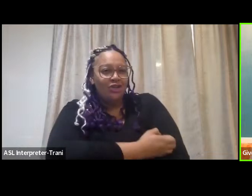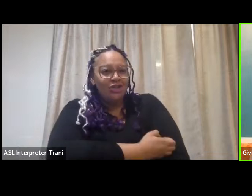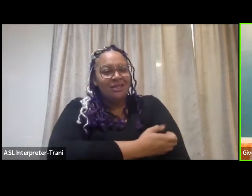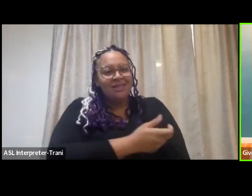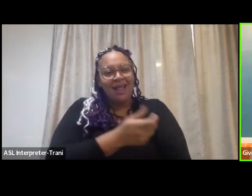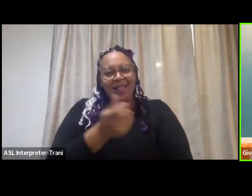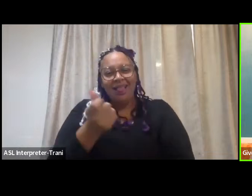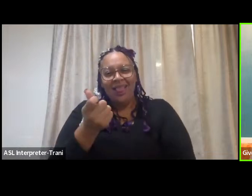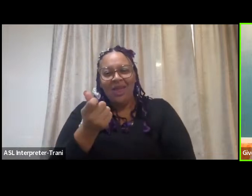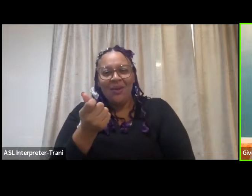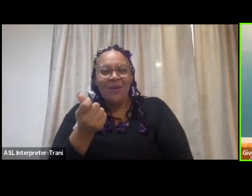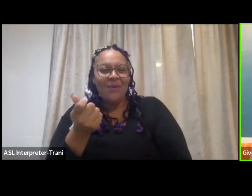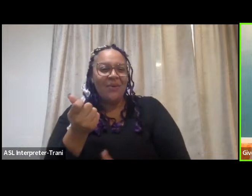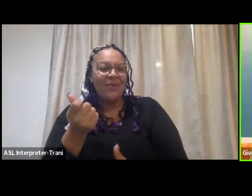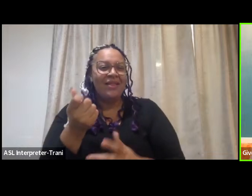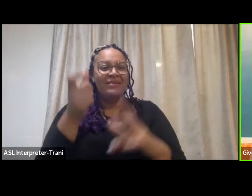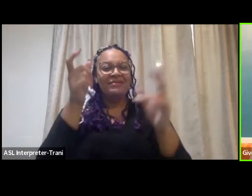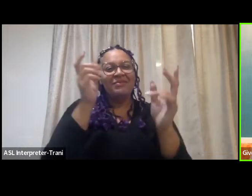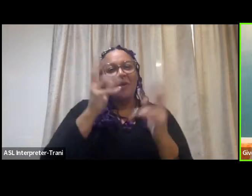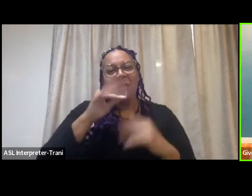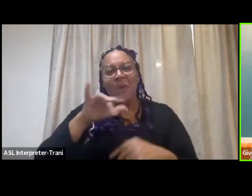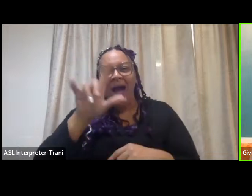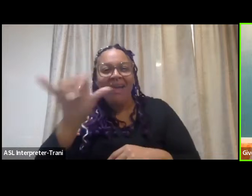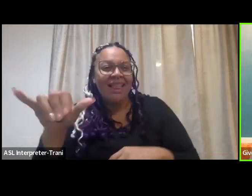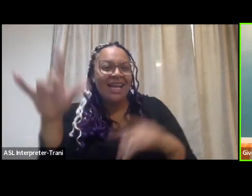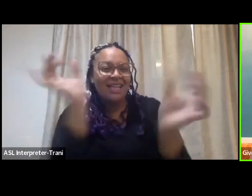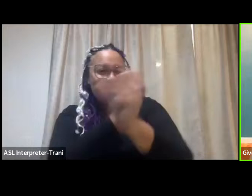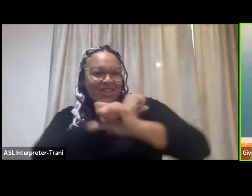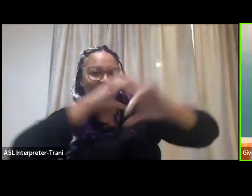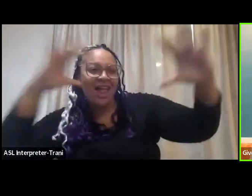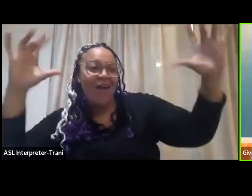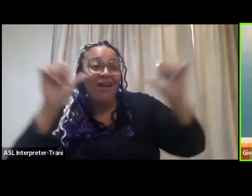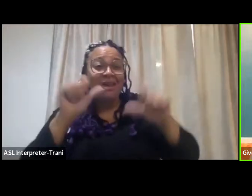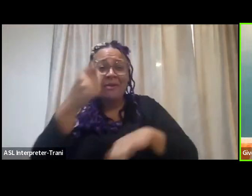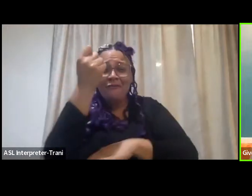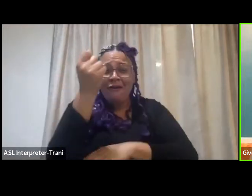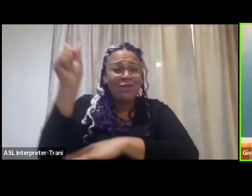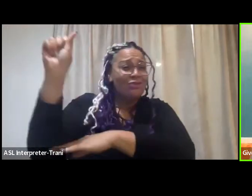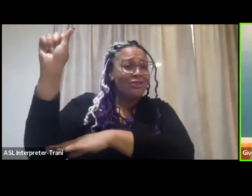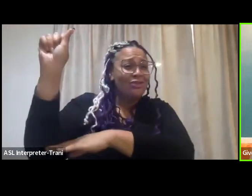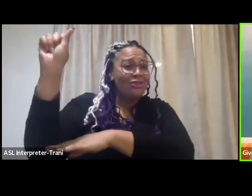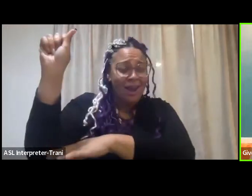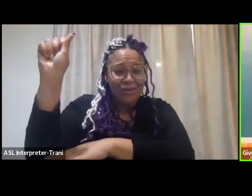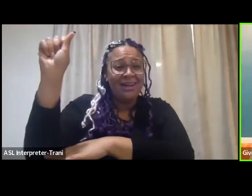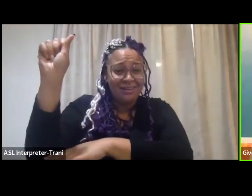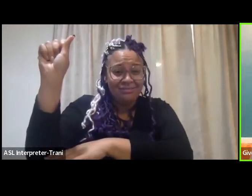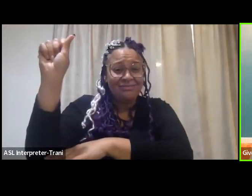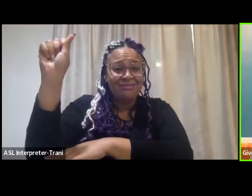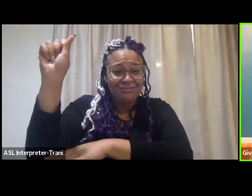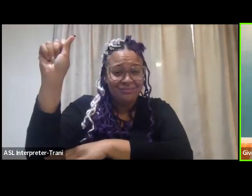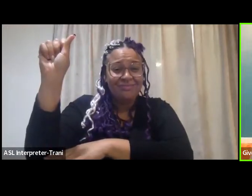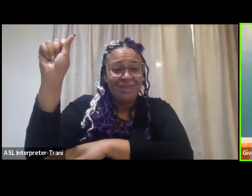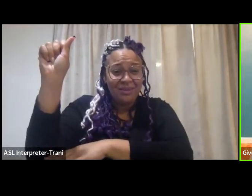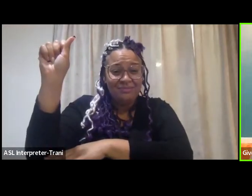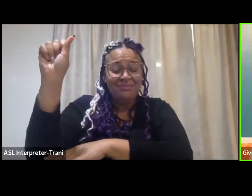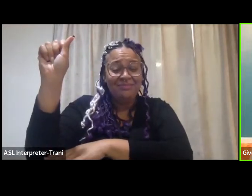wily. It's visionary. It could be revolutionary. It